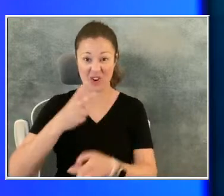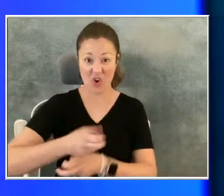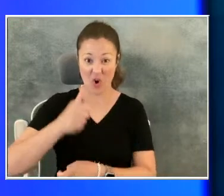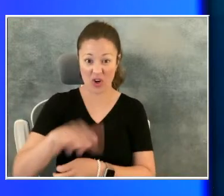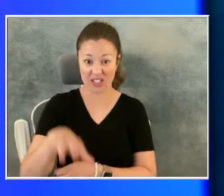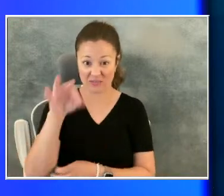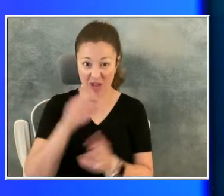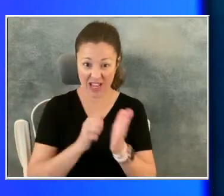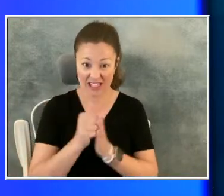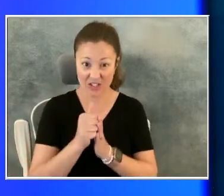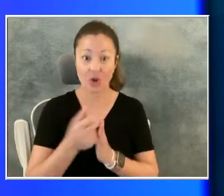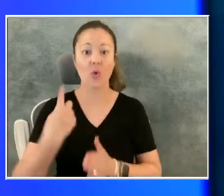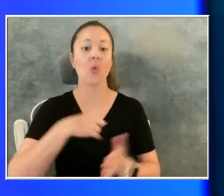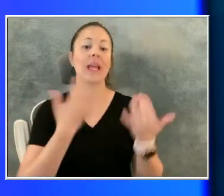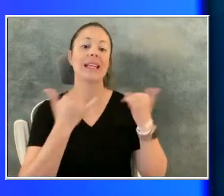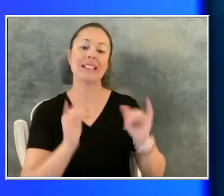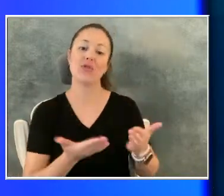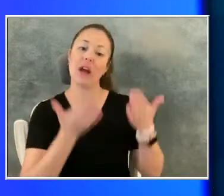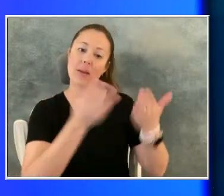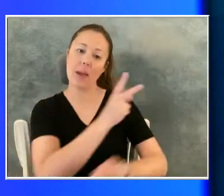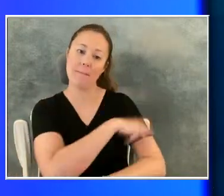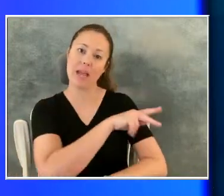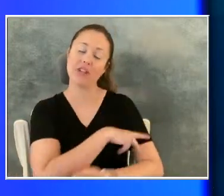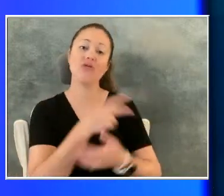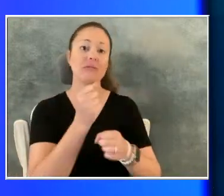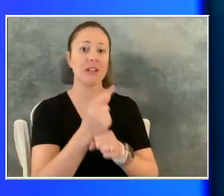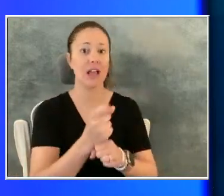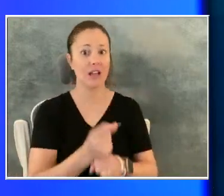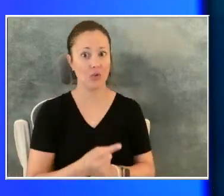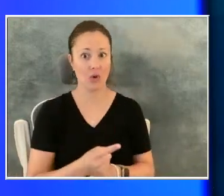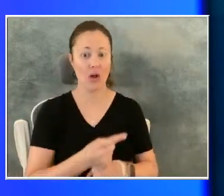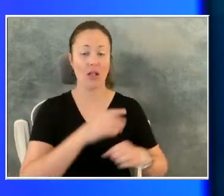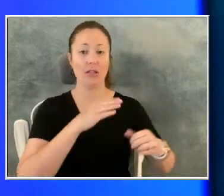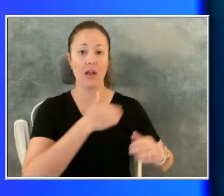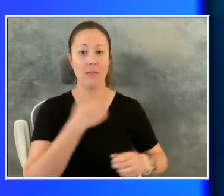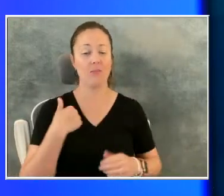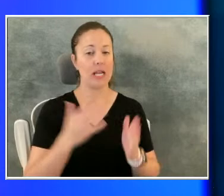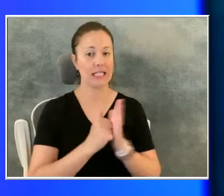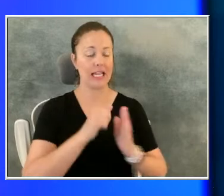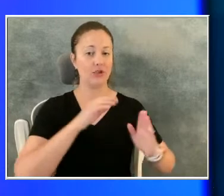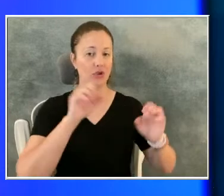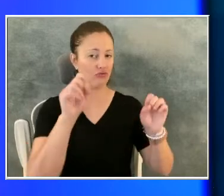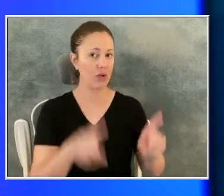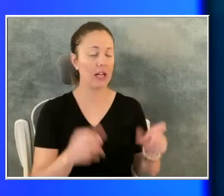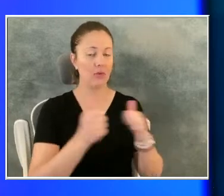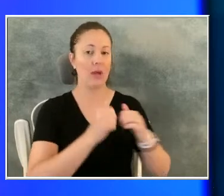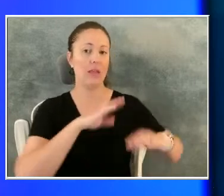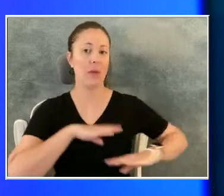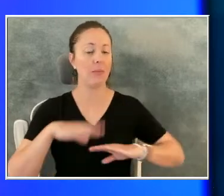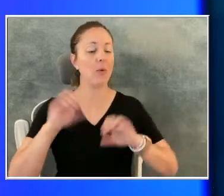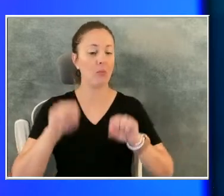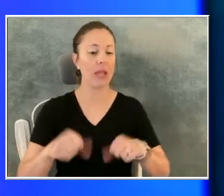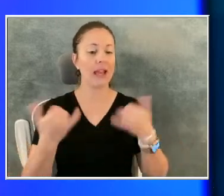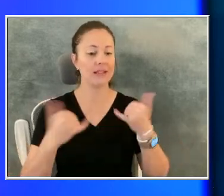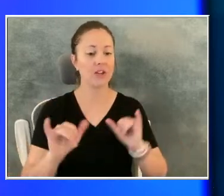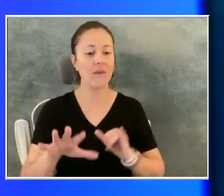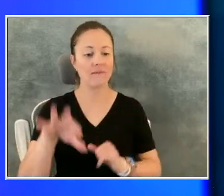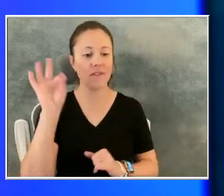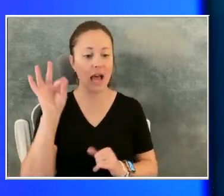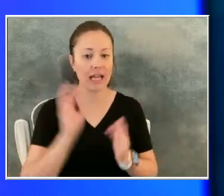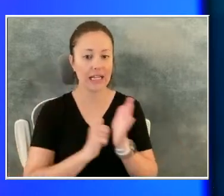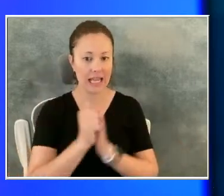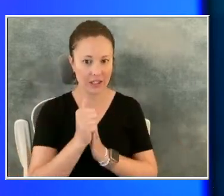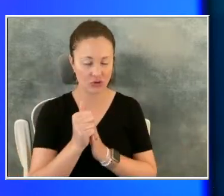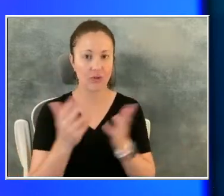patients with implants undergo annual breast cancer screening with mammogram, and we can still find cancers in patients with implants. We